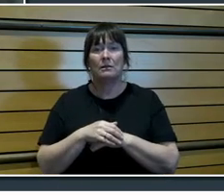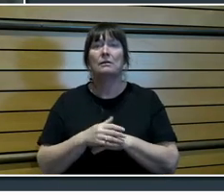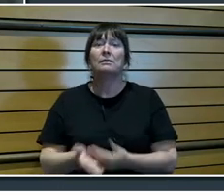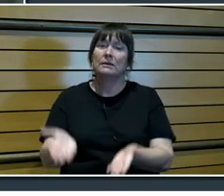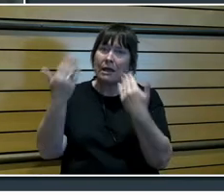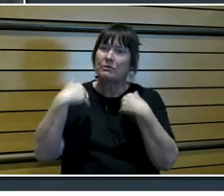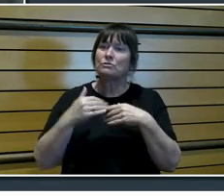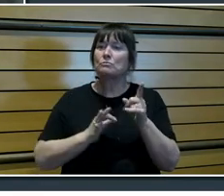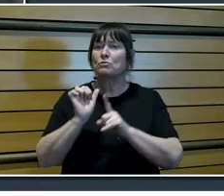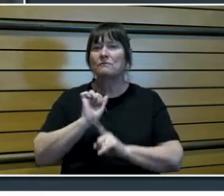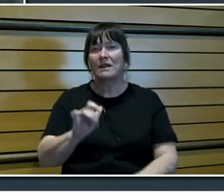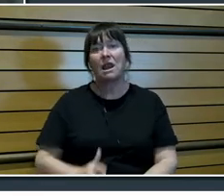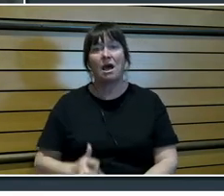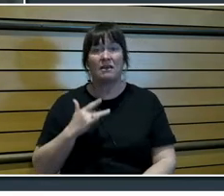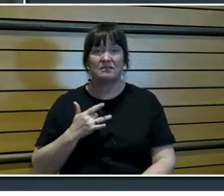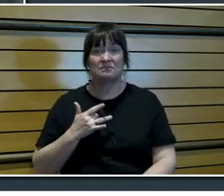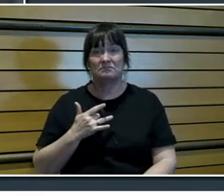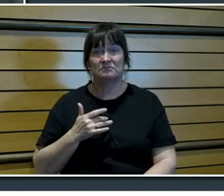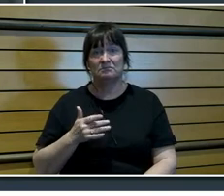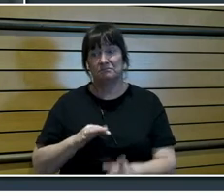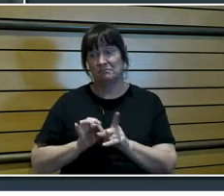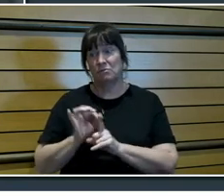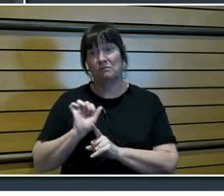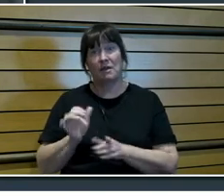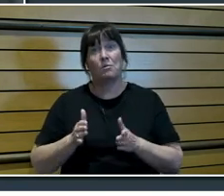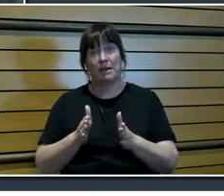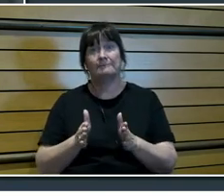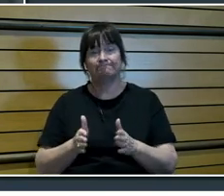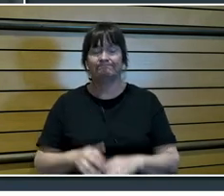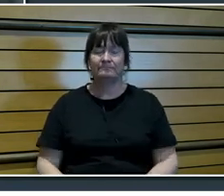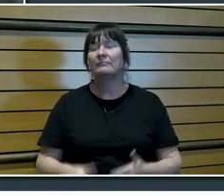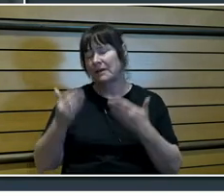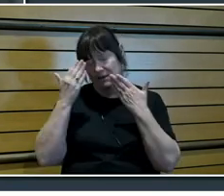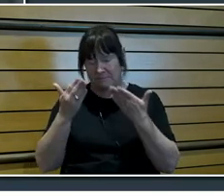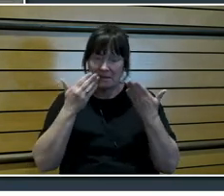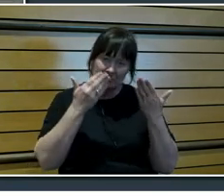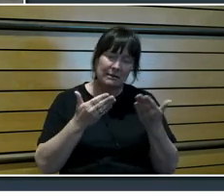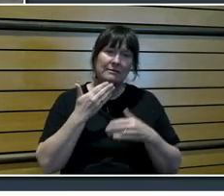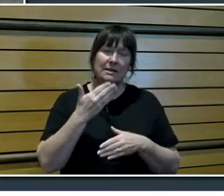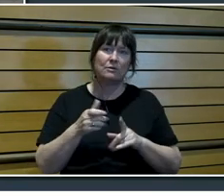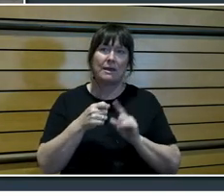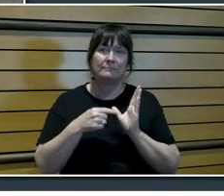to better their lives, their way. Ngā mihi, Pat. Thank you very much.